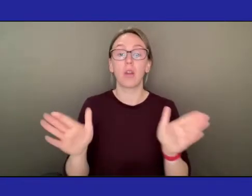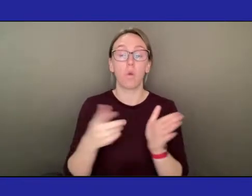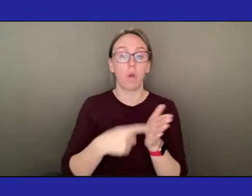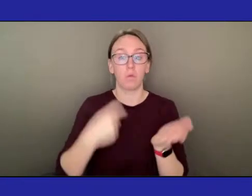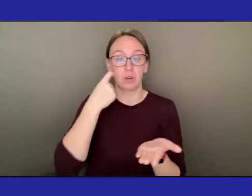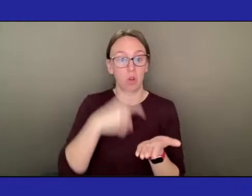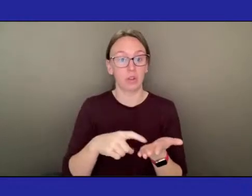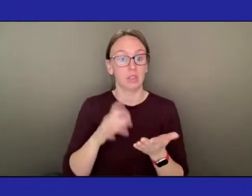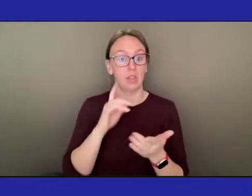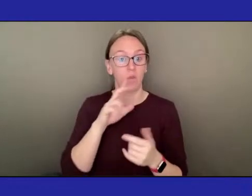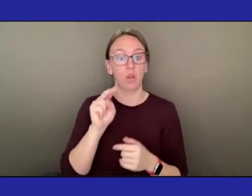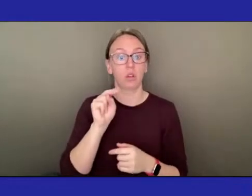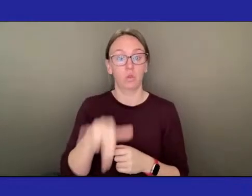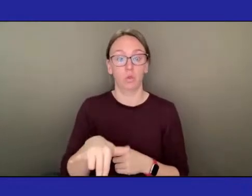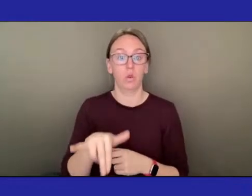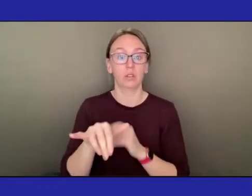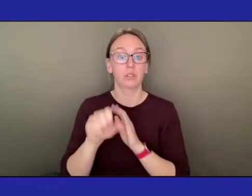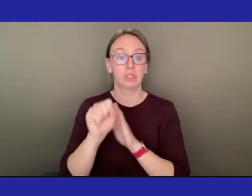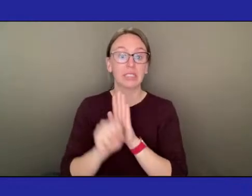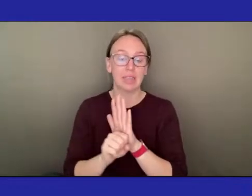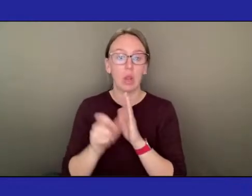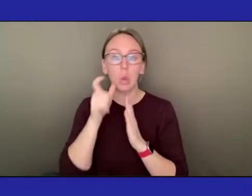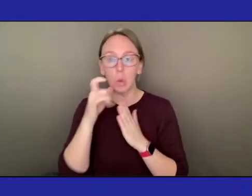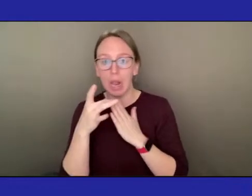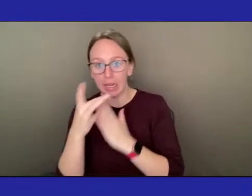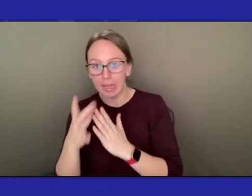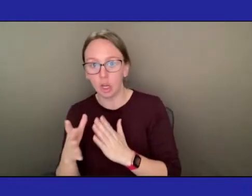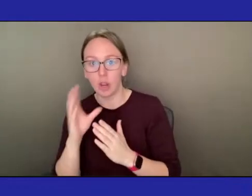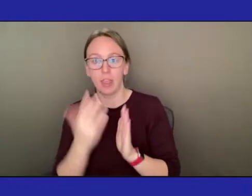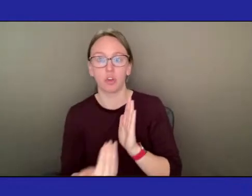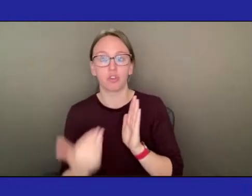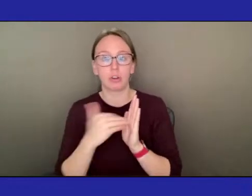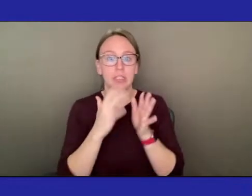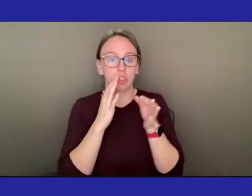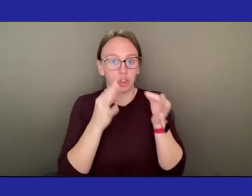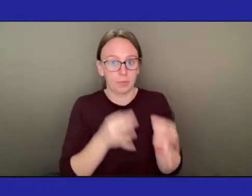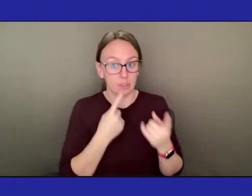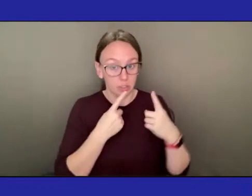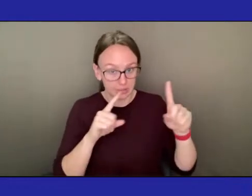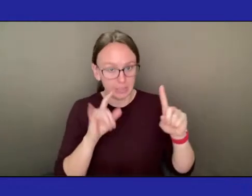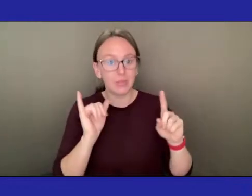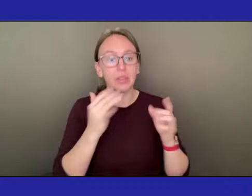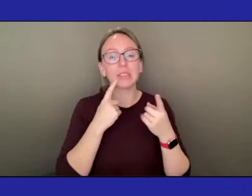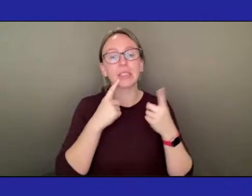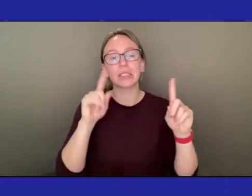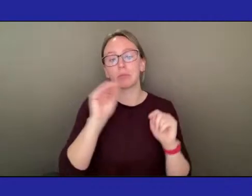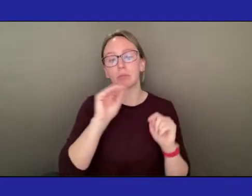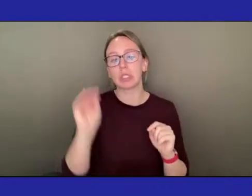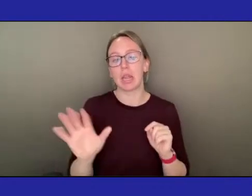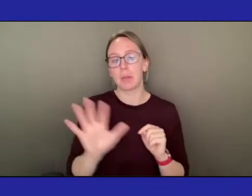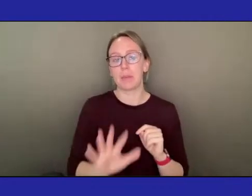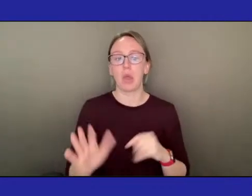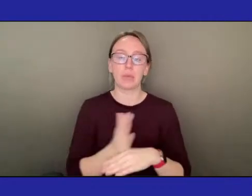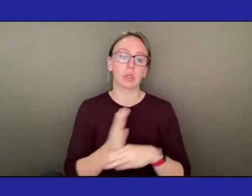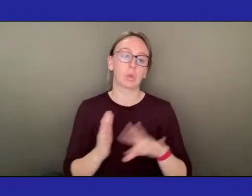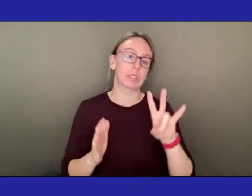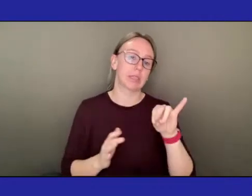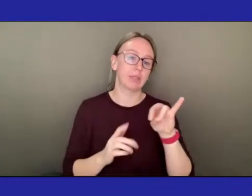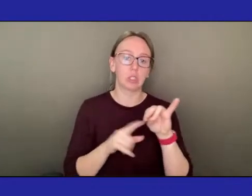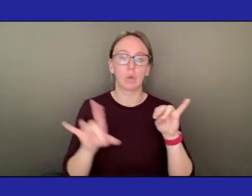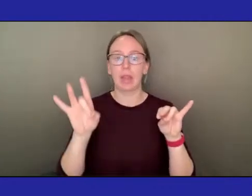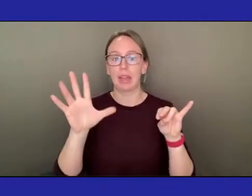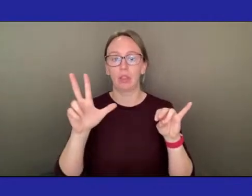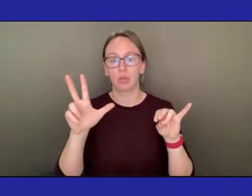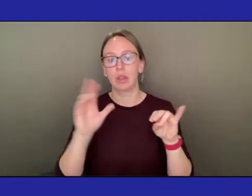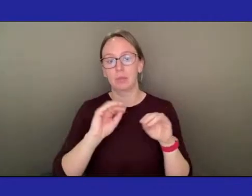in redetermination success, is success rate of around between 78 to 83%.